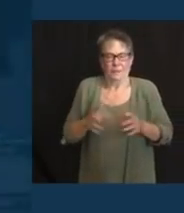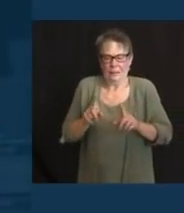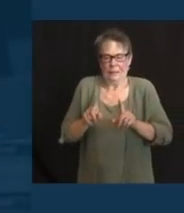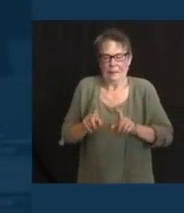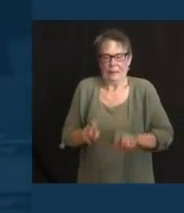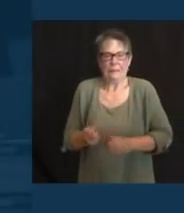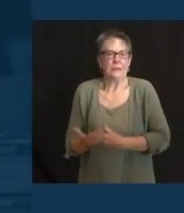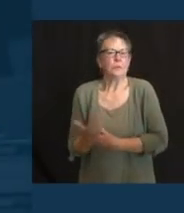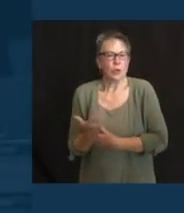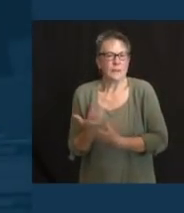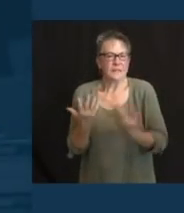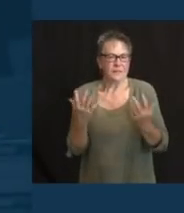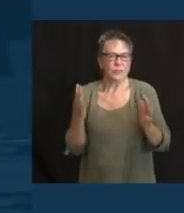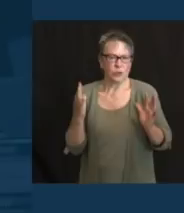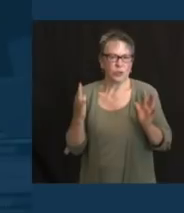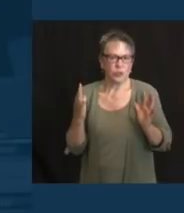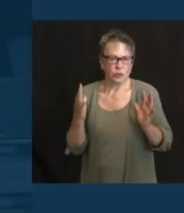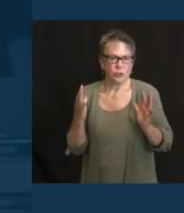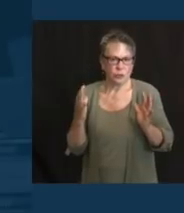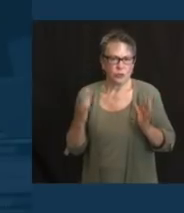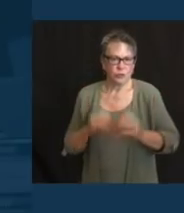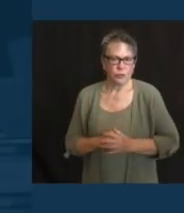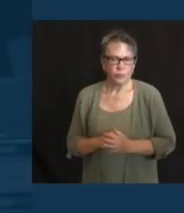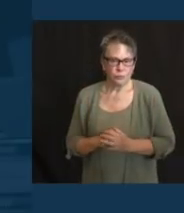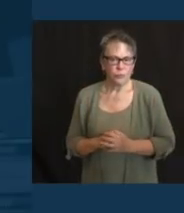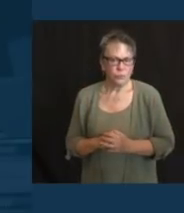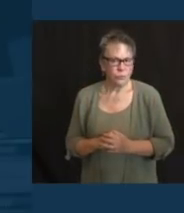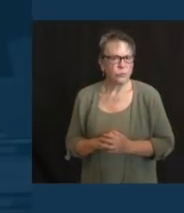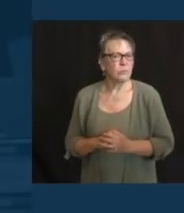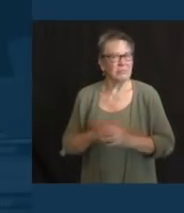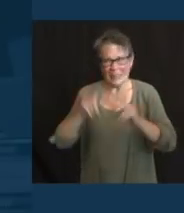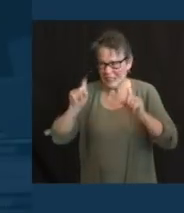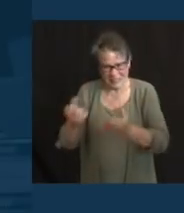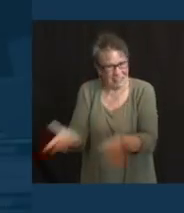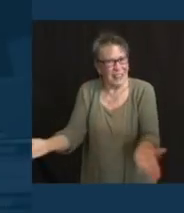We have the testing capacity in place, so go to